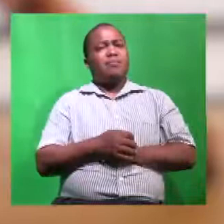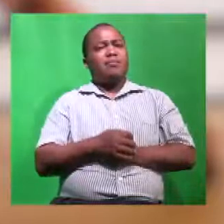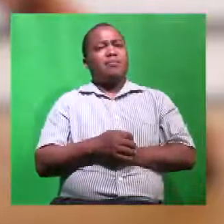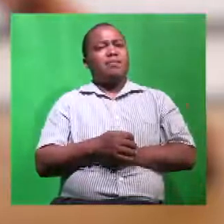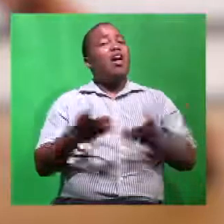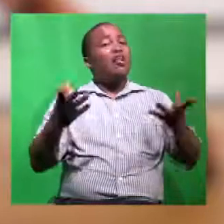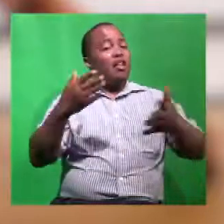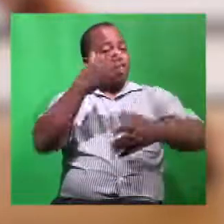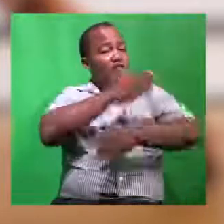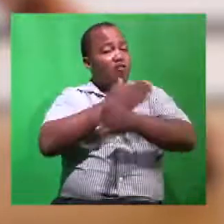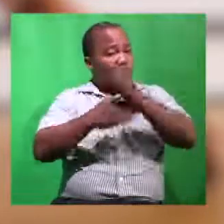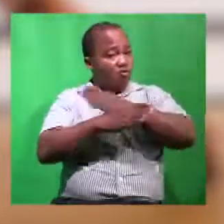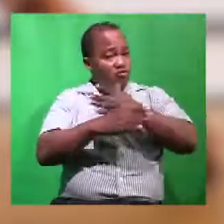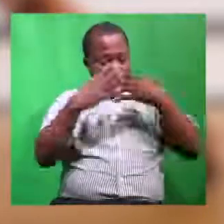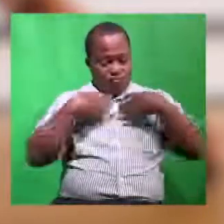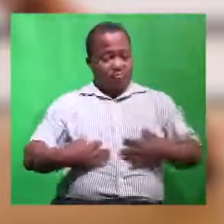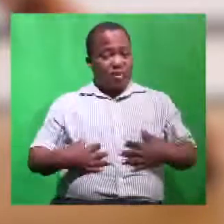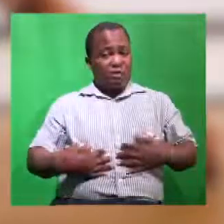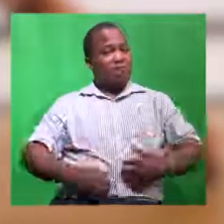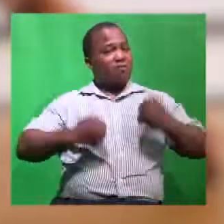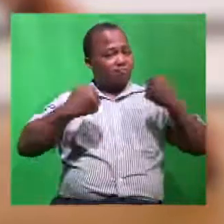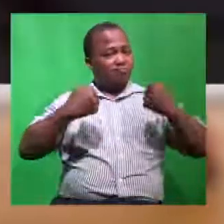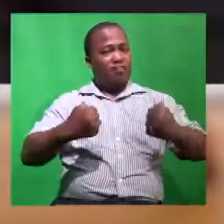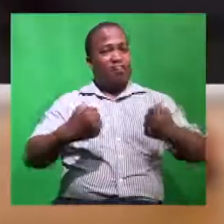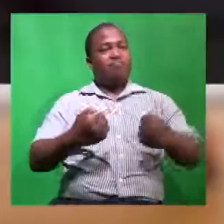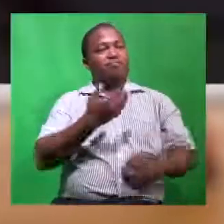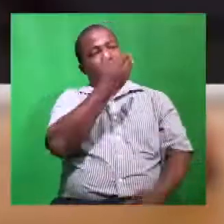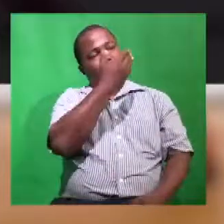the organs are ready for delivery or whatever.